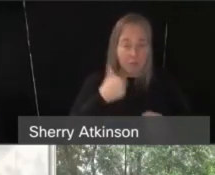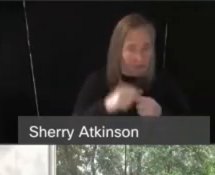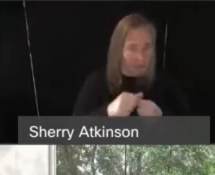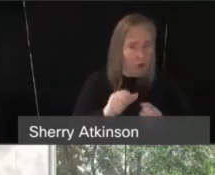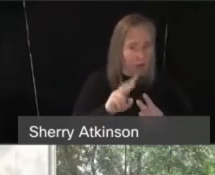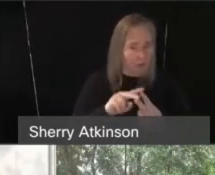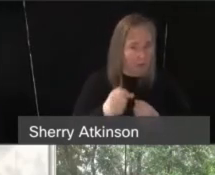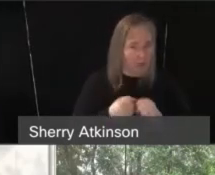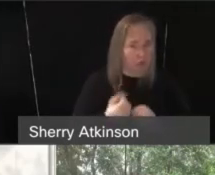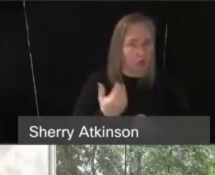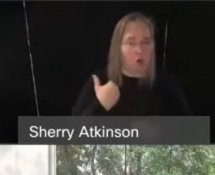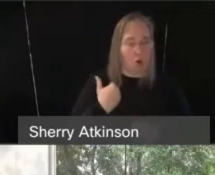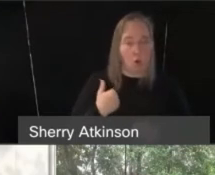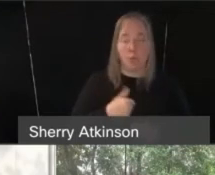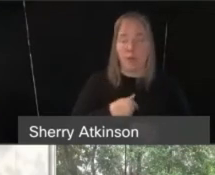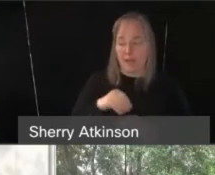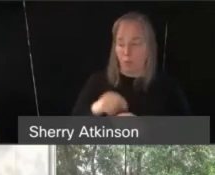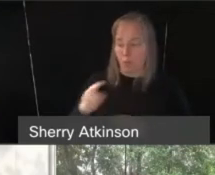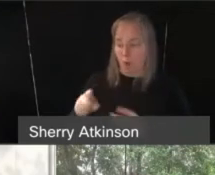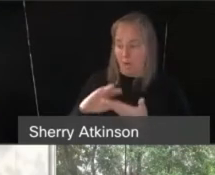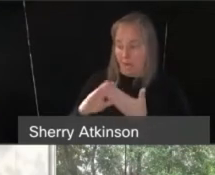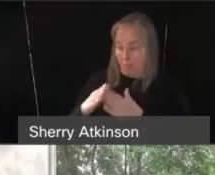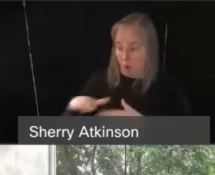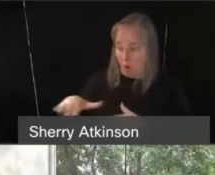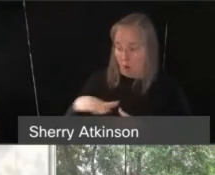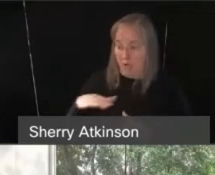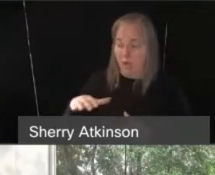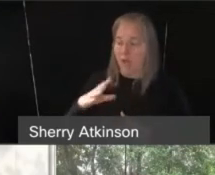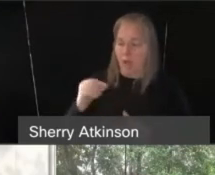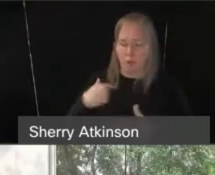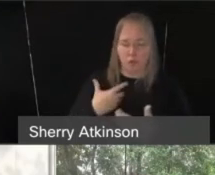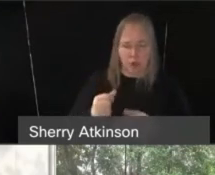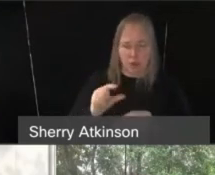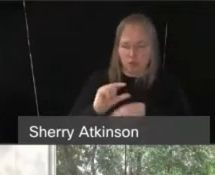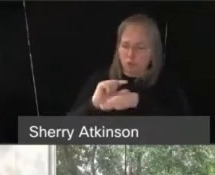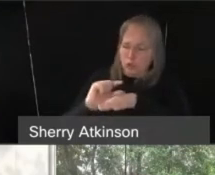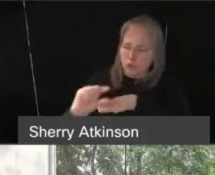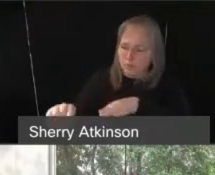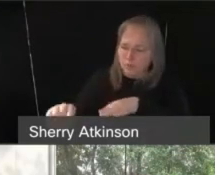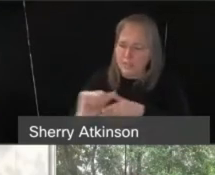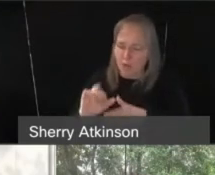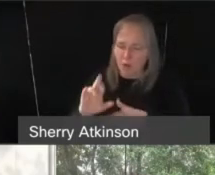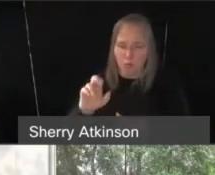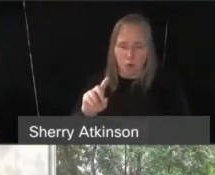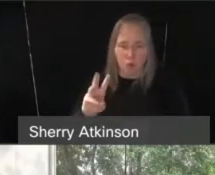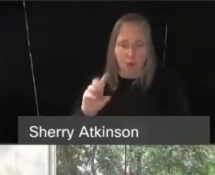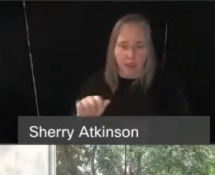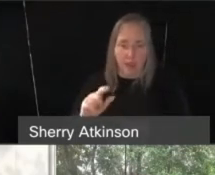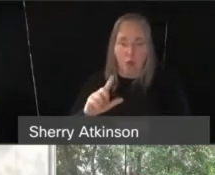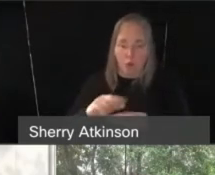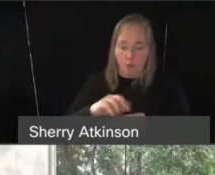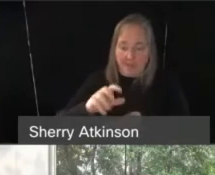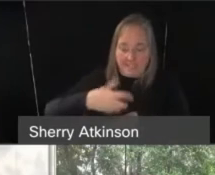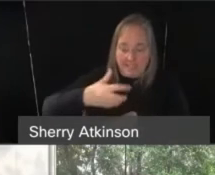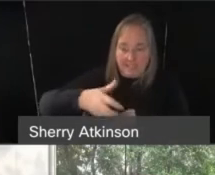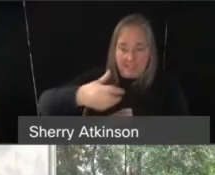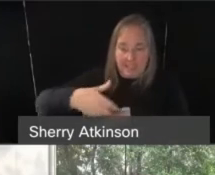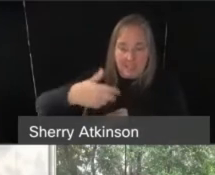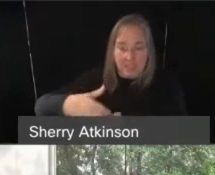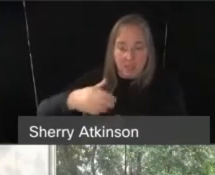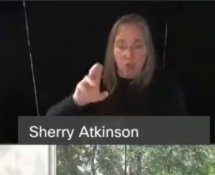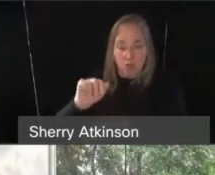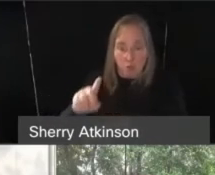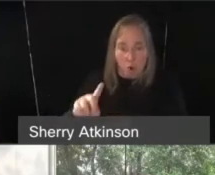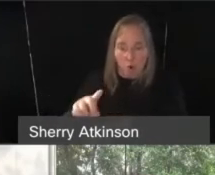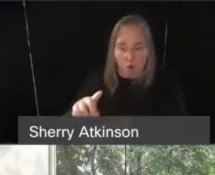ago, we actually were in a neighborhood where we were trying to resurface a roadway. Once we milled the road